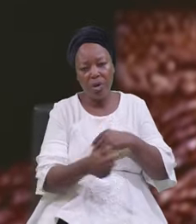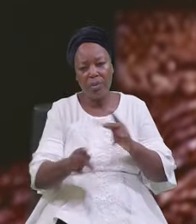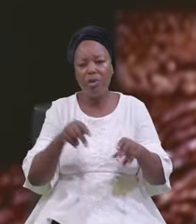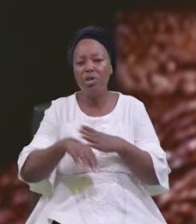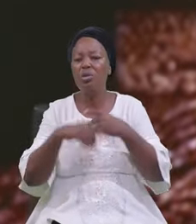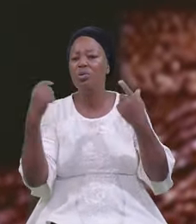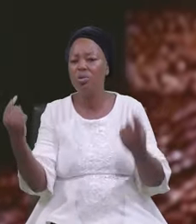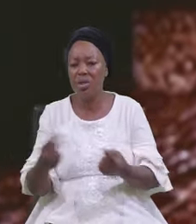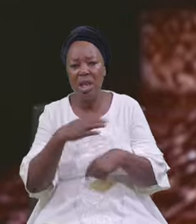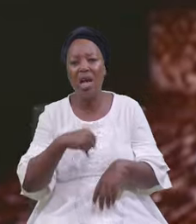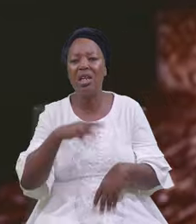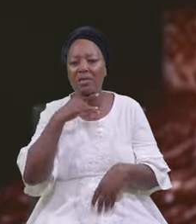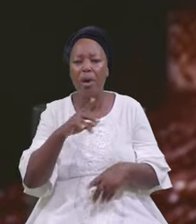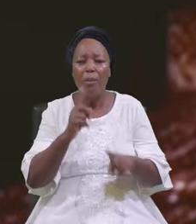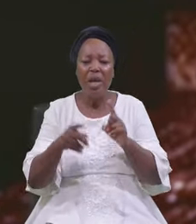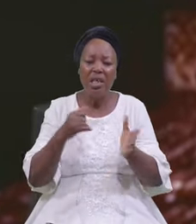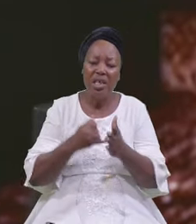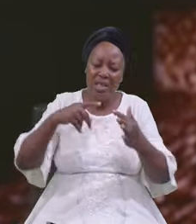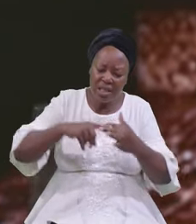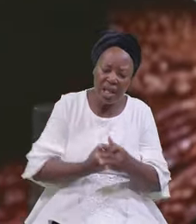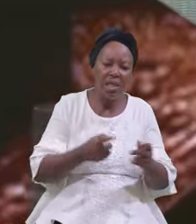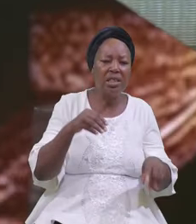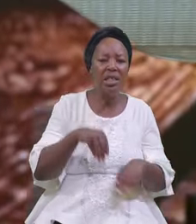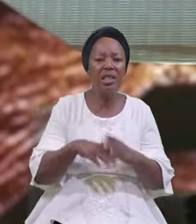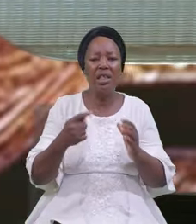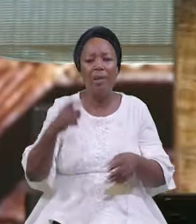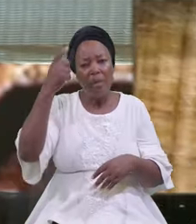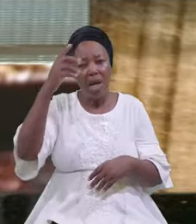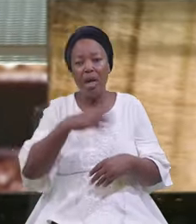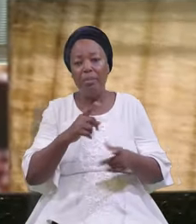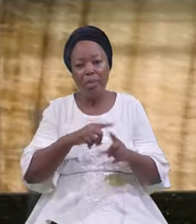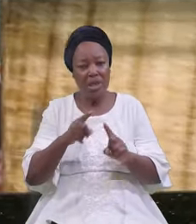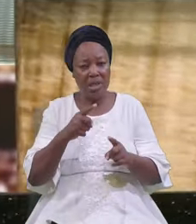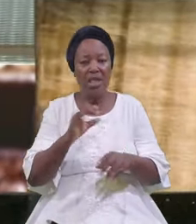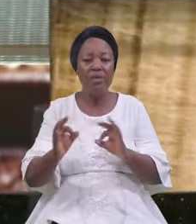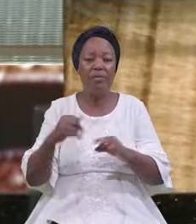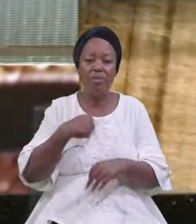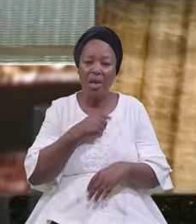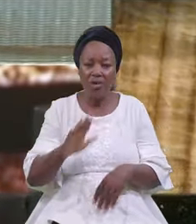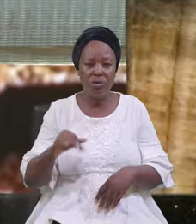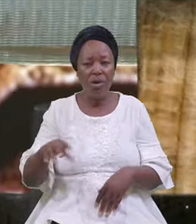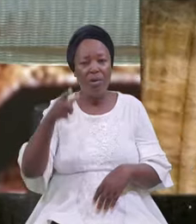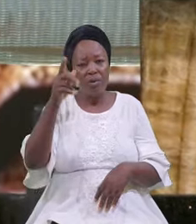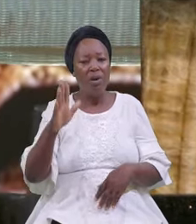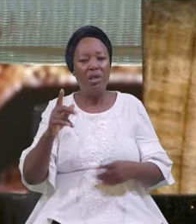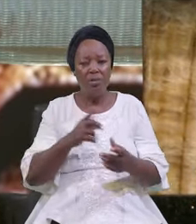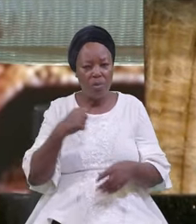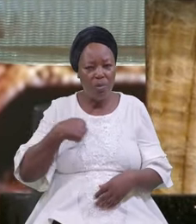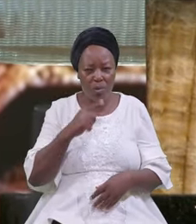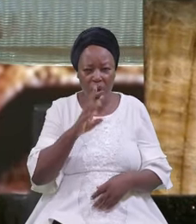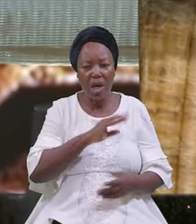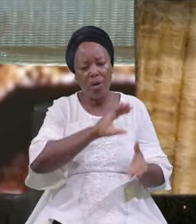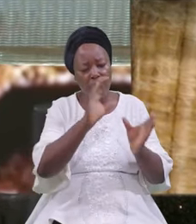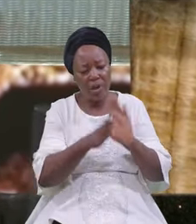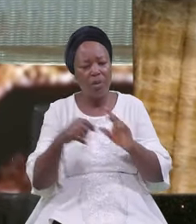But it starts in the mind. And it says, if we're children of God, we are converted, we're